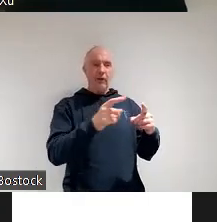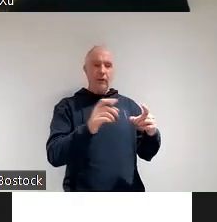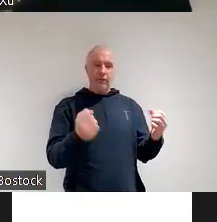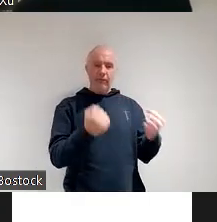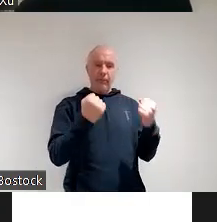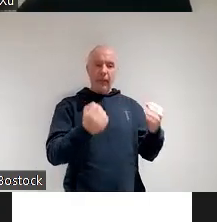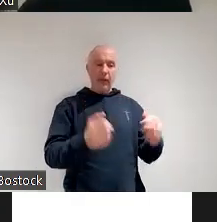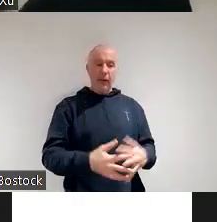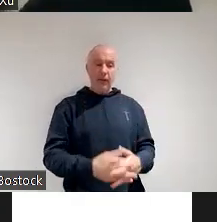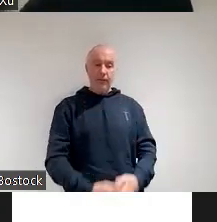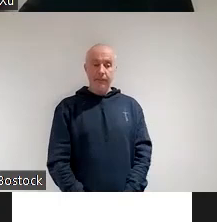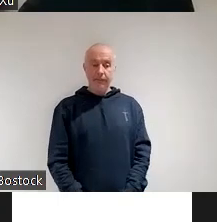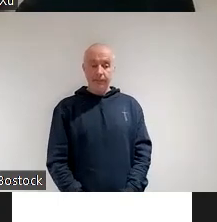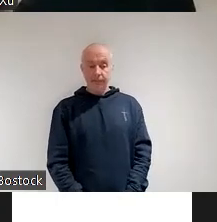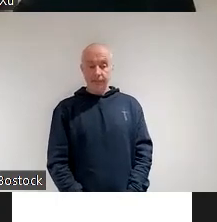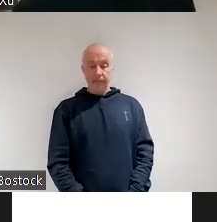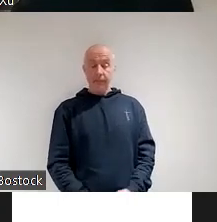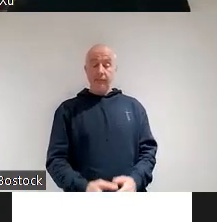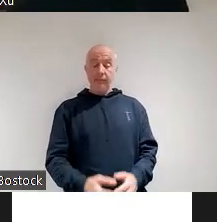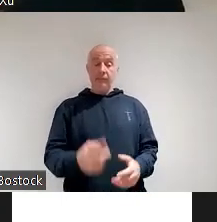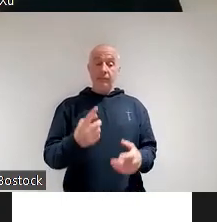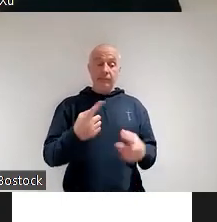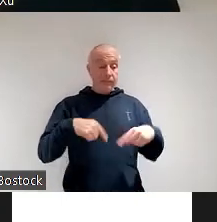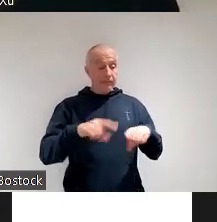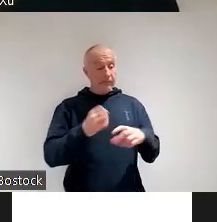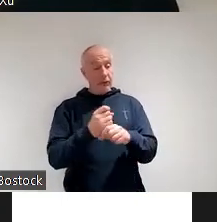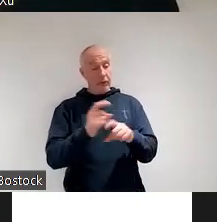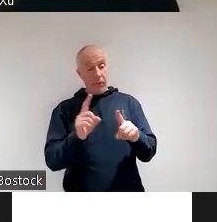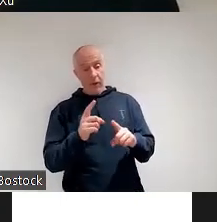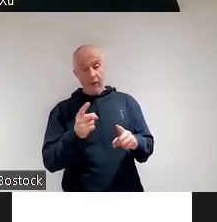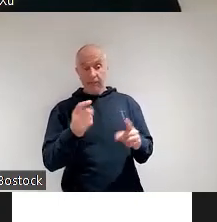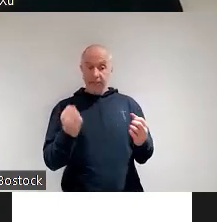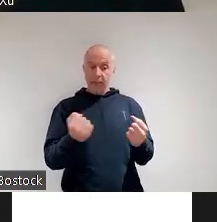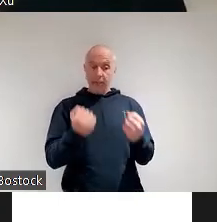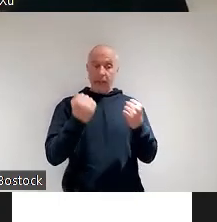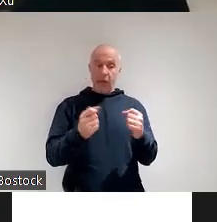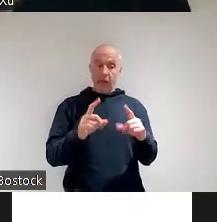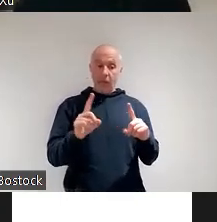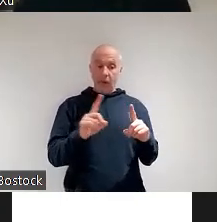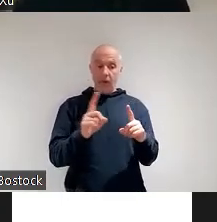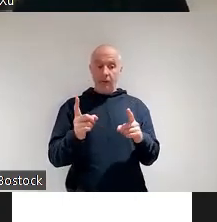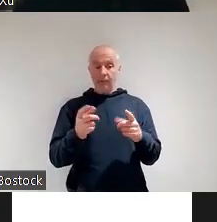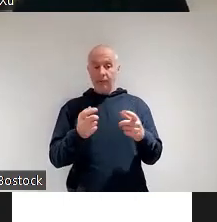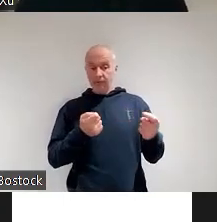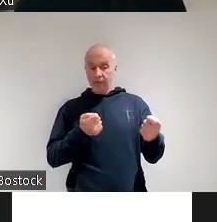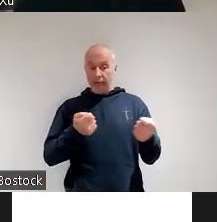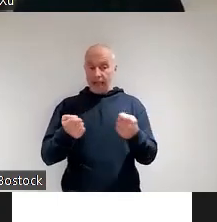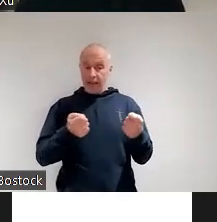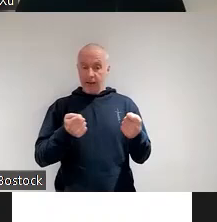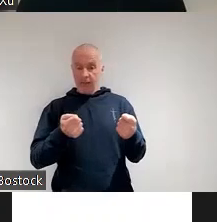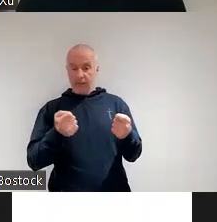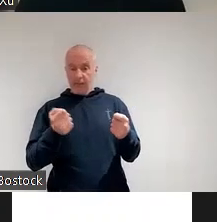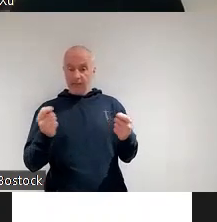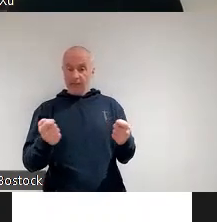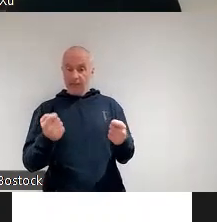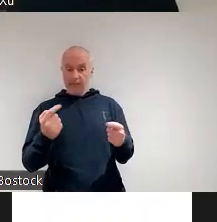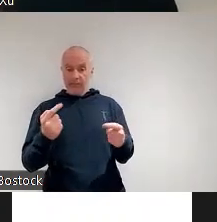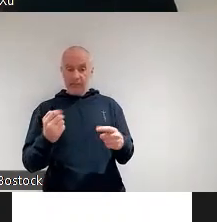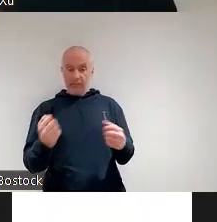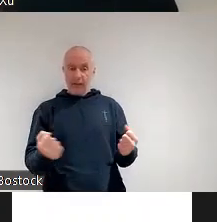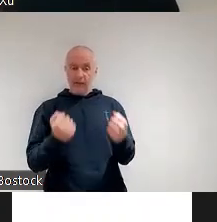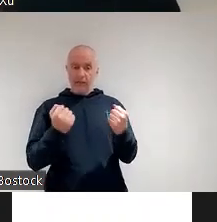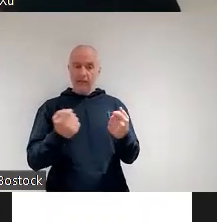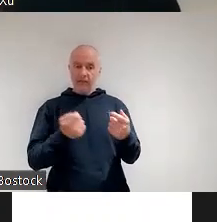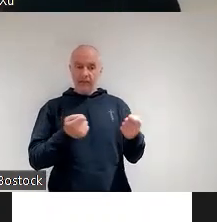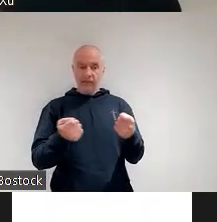all these things? So one thing is about power and energy management. This is one of the hottest topics in the EV charging industry. It's all about